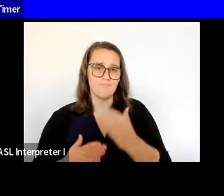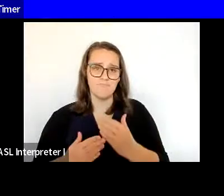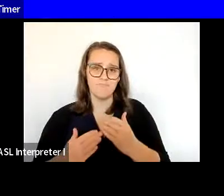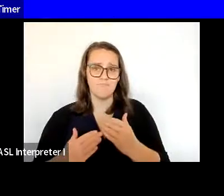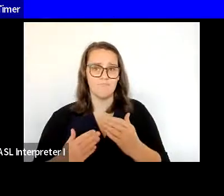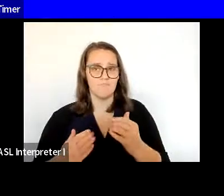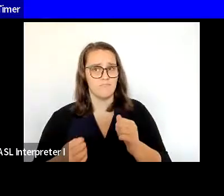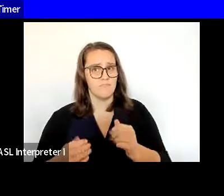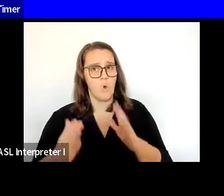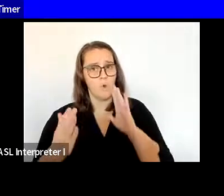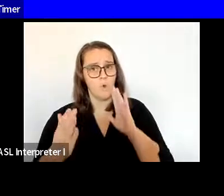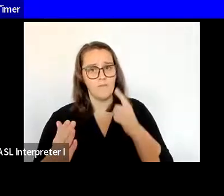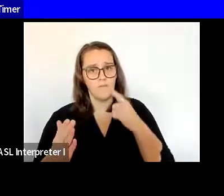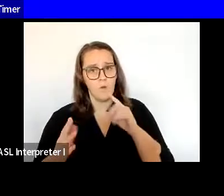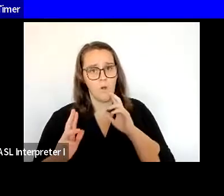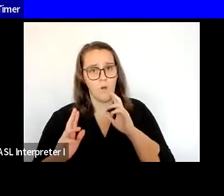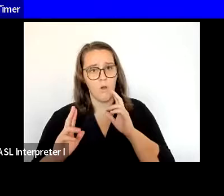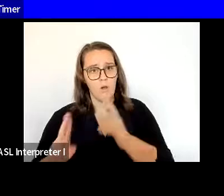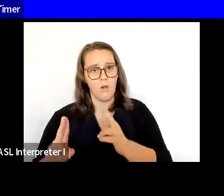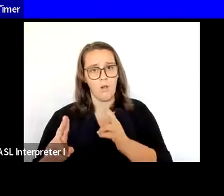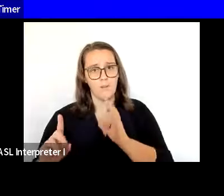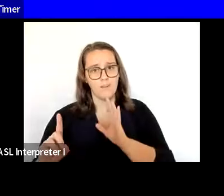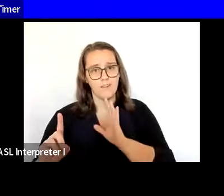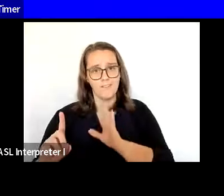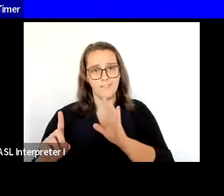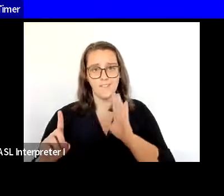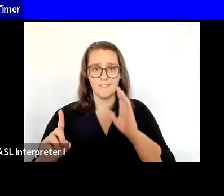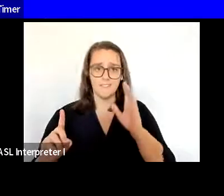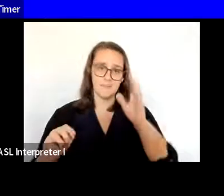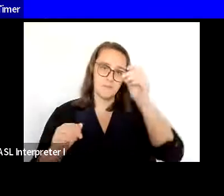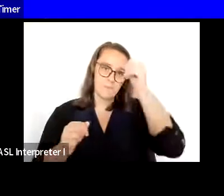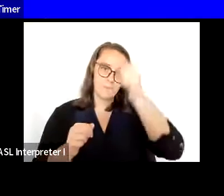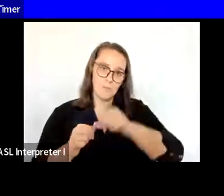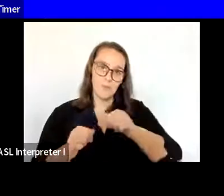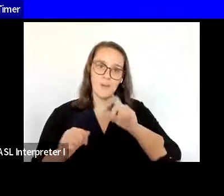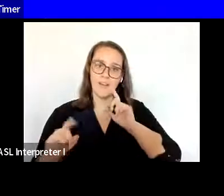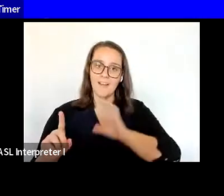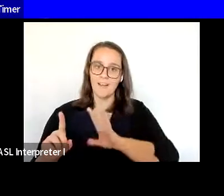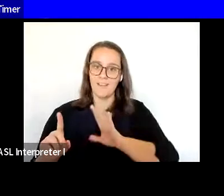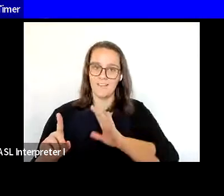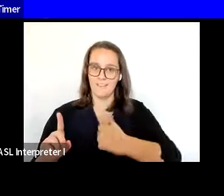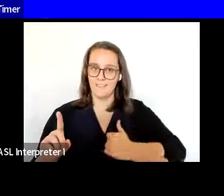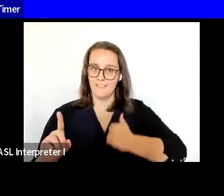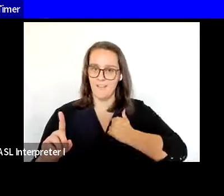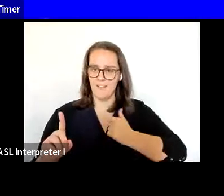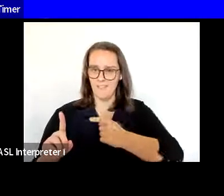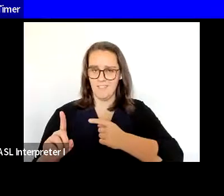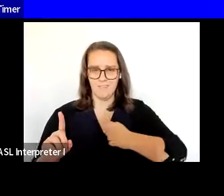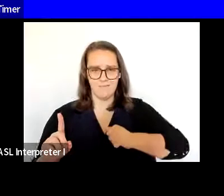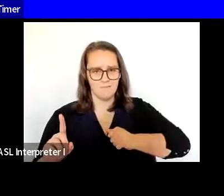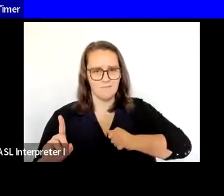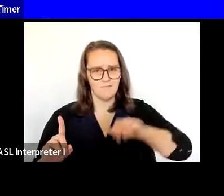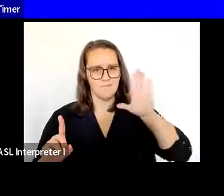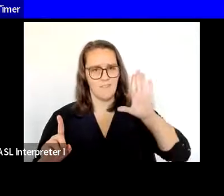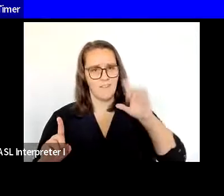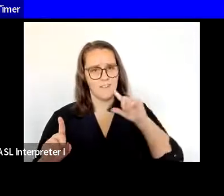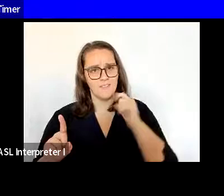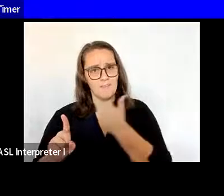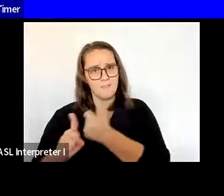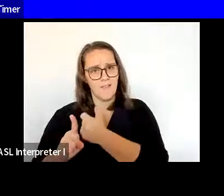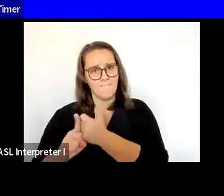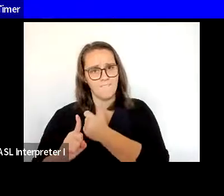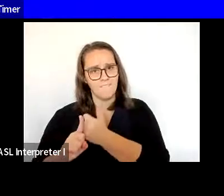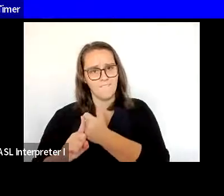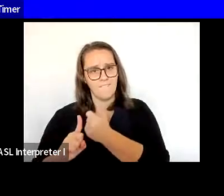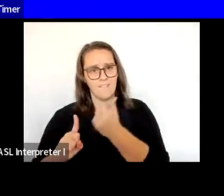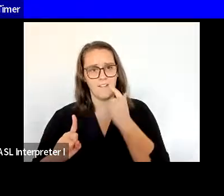legacy because it's people like Amin who I think sacrificed so much of themselves as